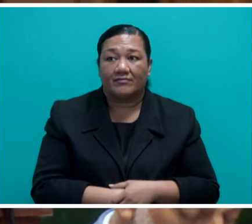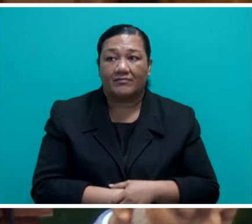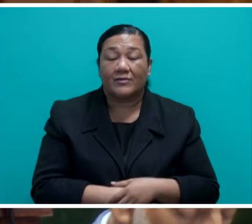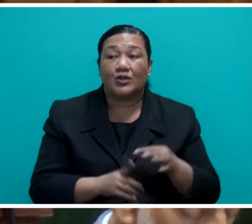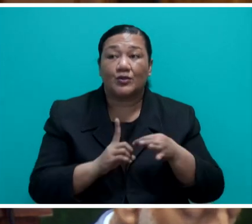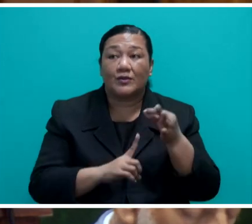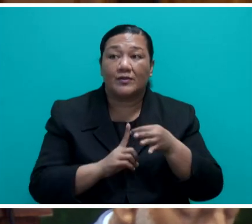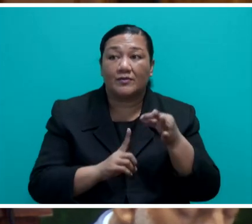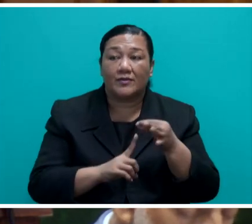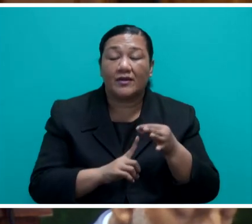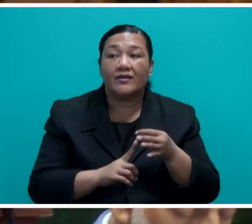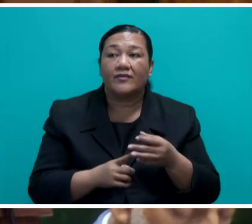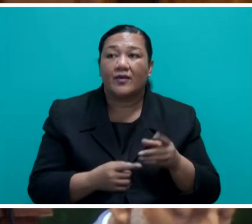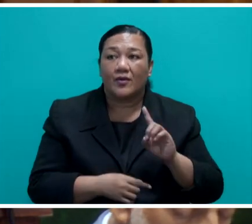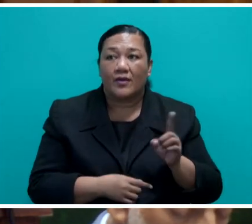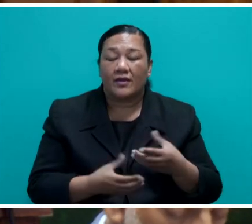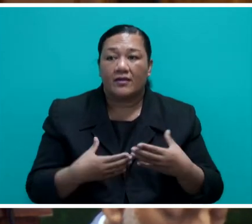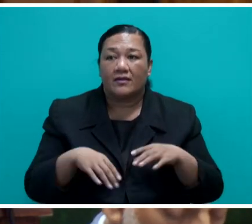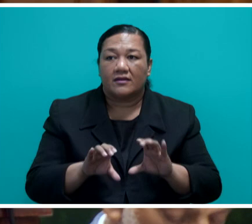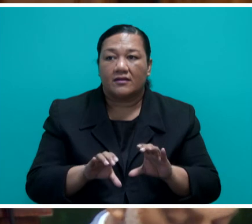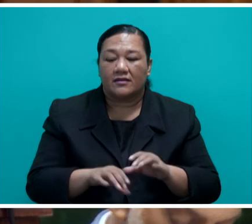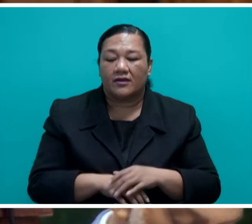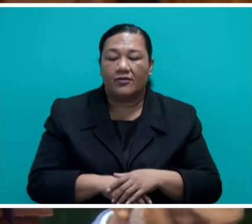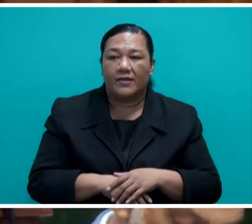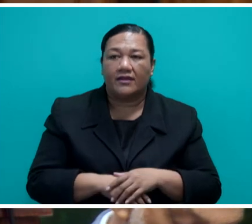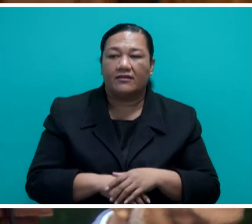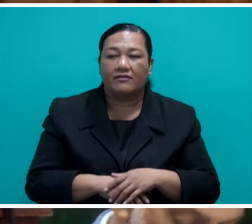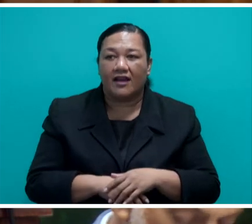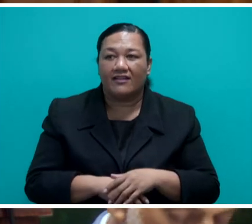drainage infrastructure in agricultural areas.